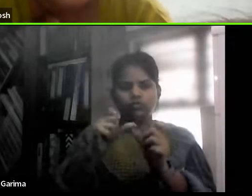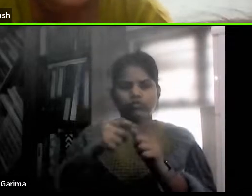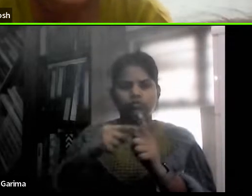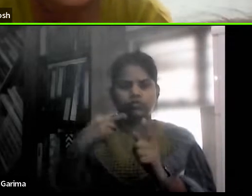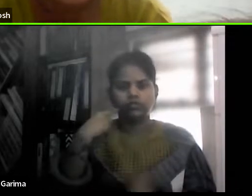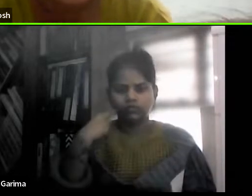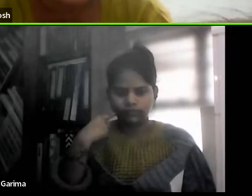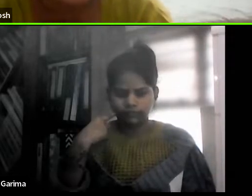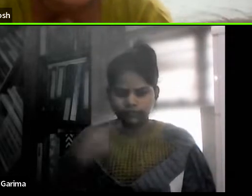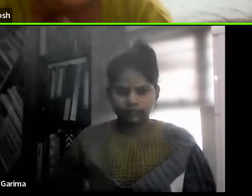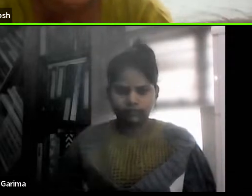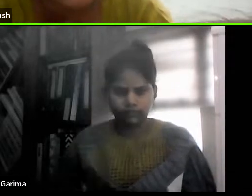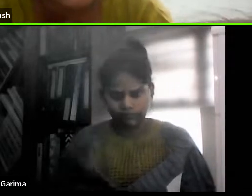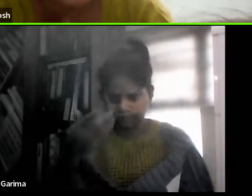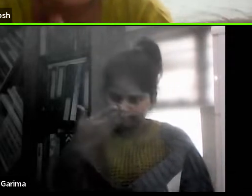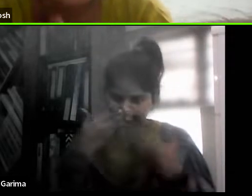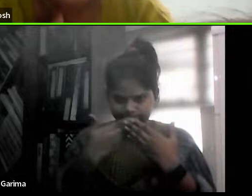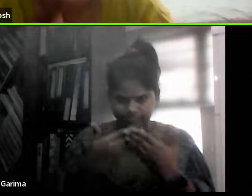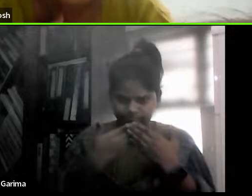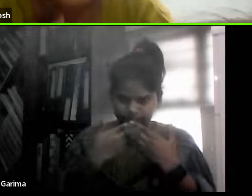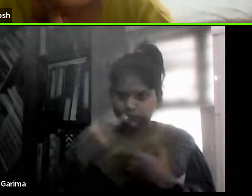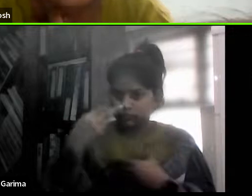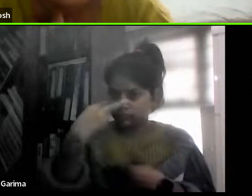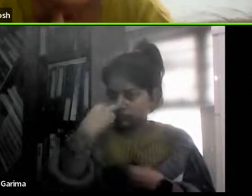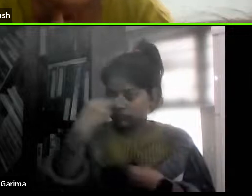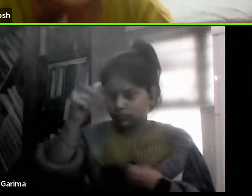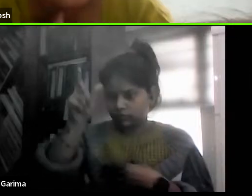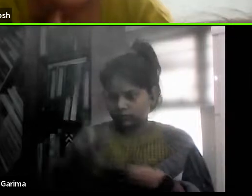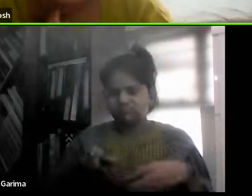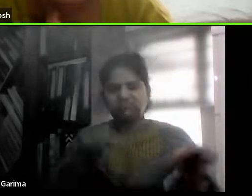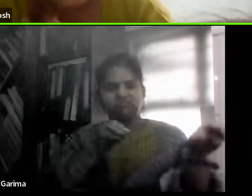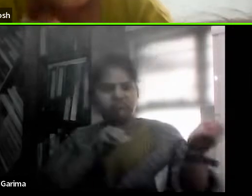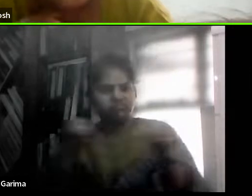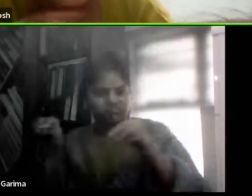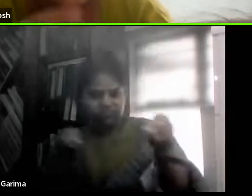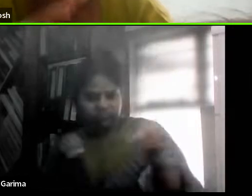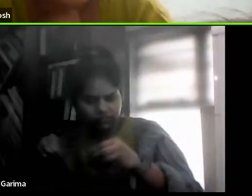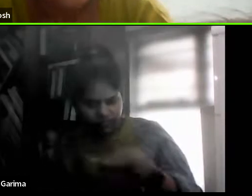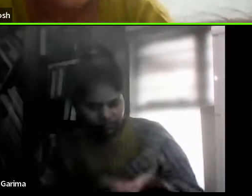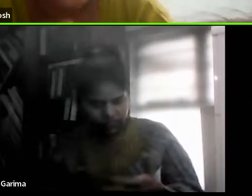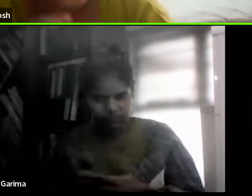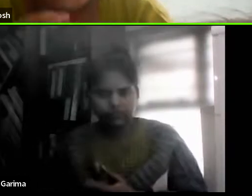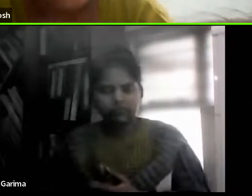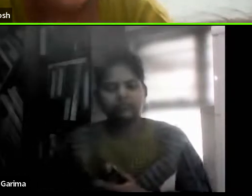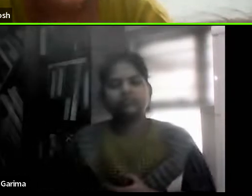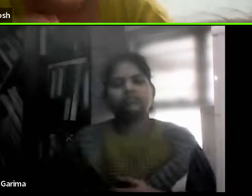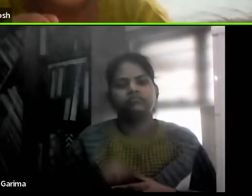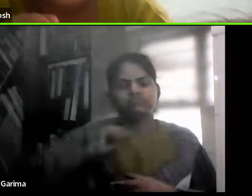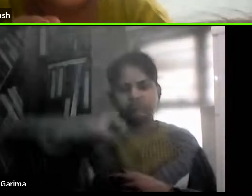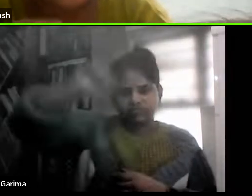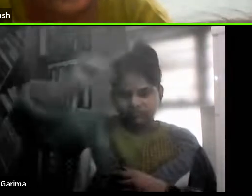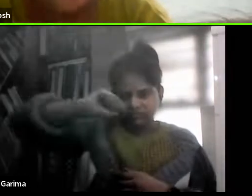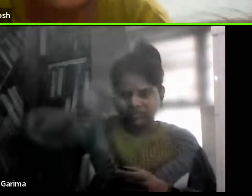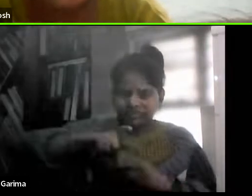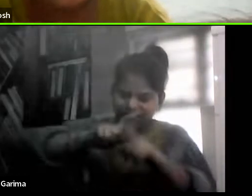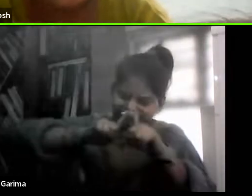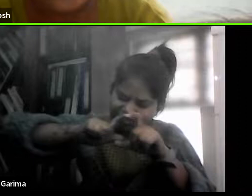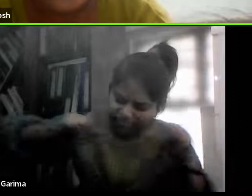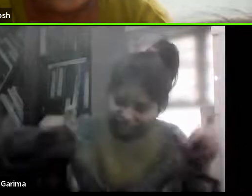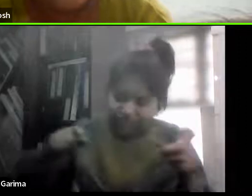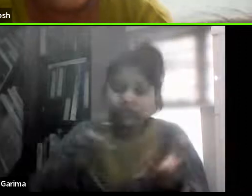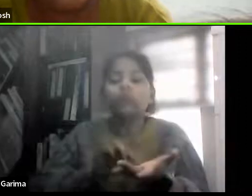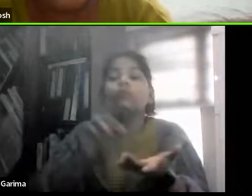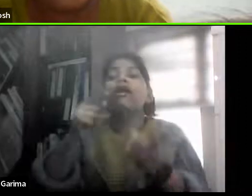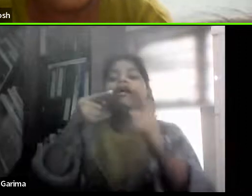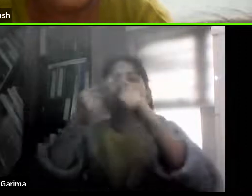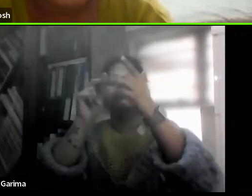have studied the blind people's movement so clearly in Tamil Nadu.